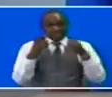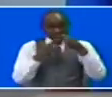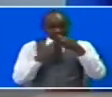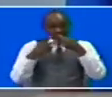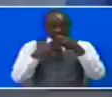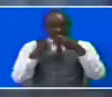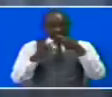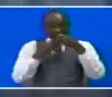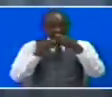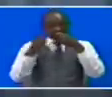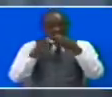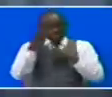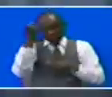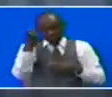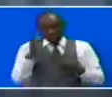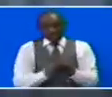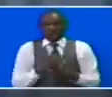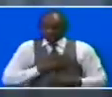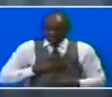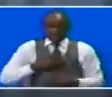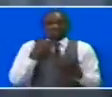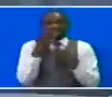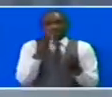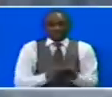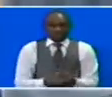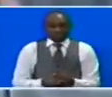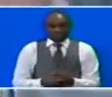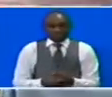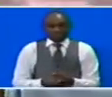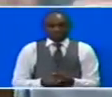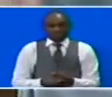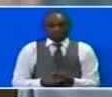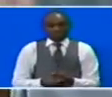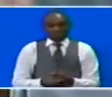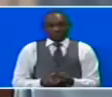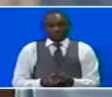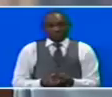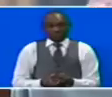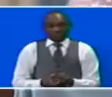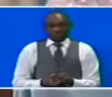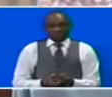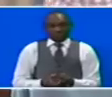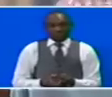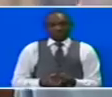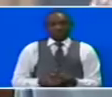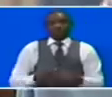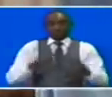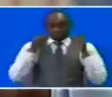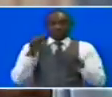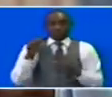73-60-60 pale nyuma, tafadhali makinika. Tumkaribishe katibu mkuu wa chama cha